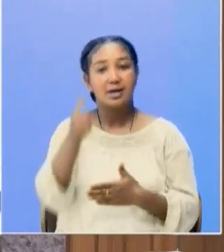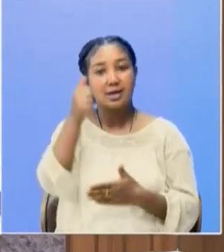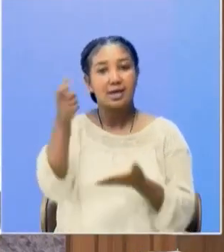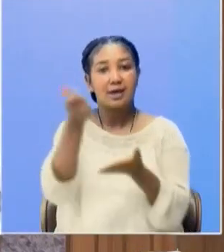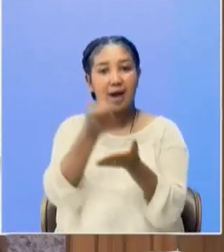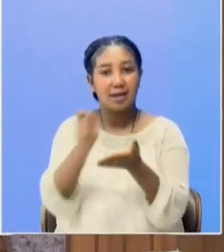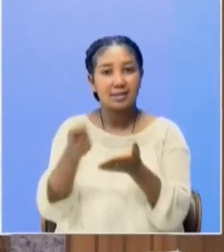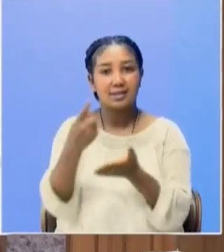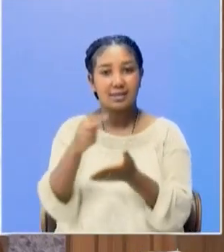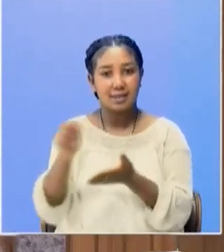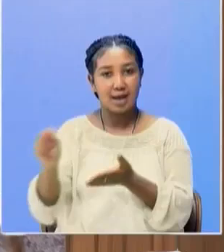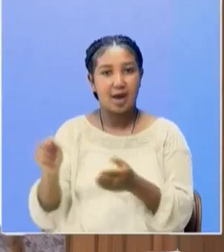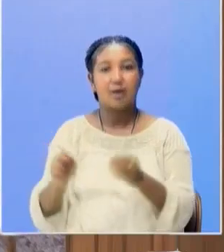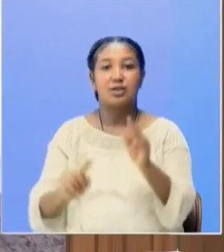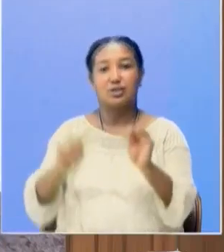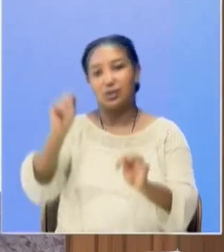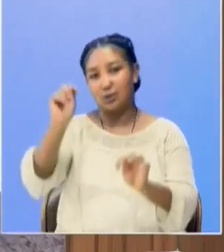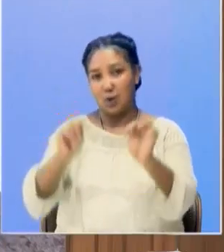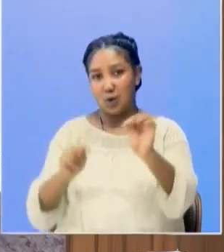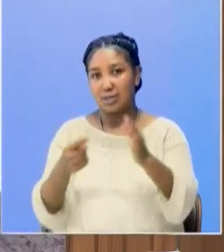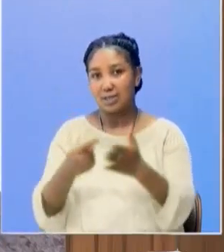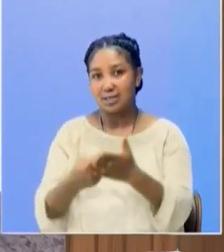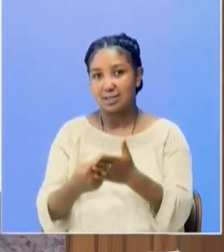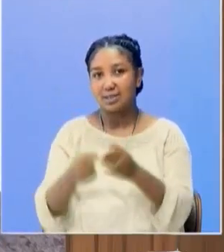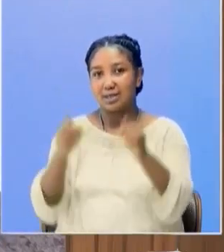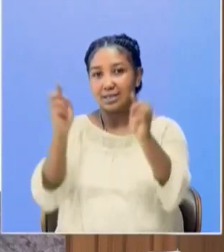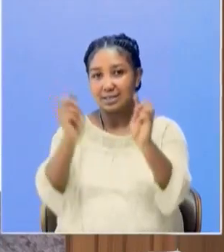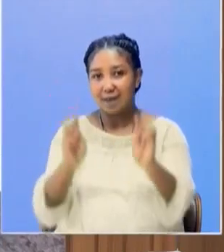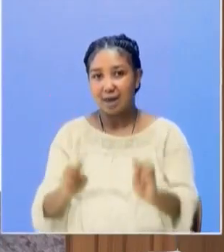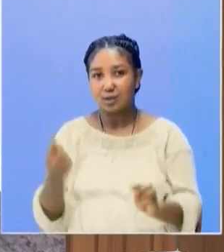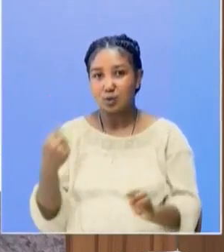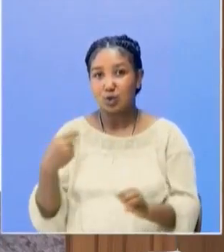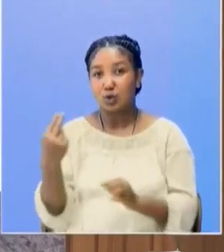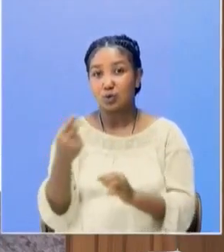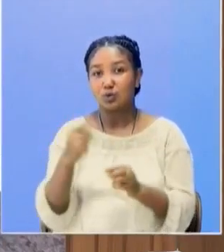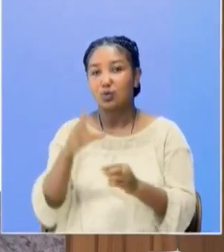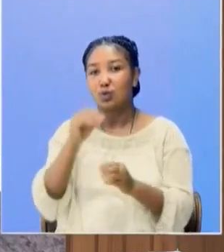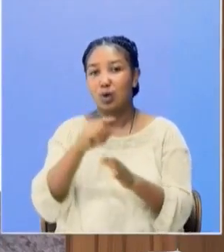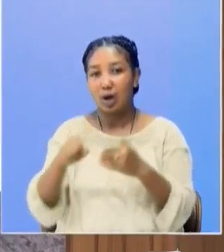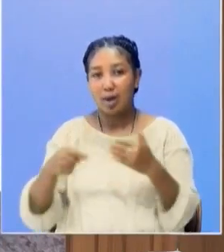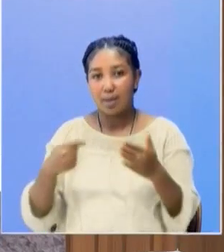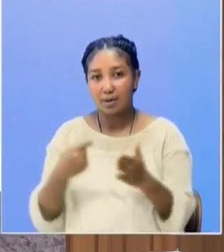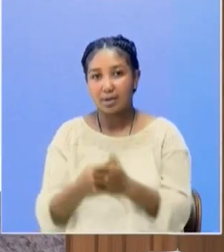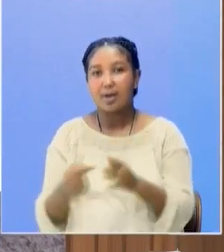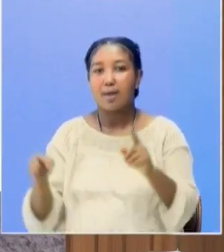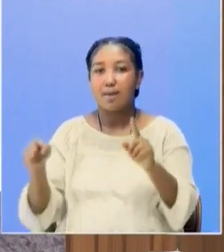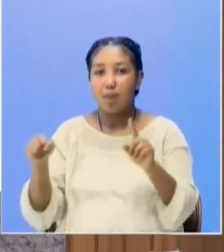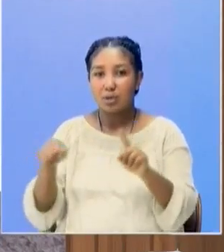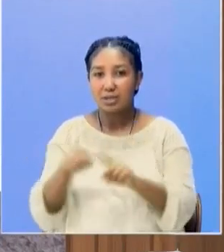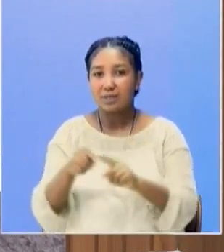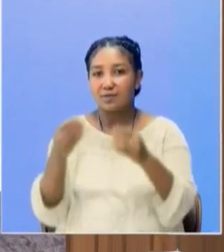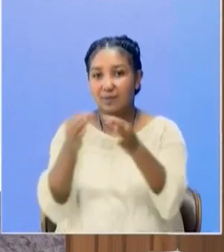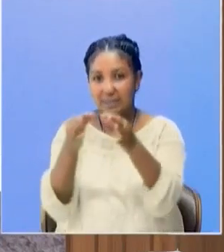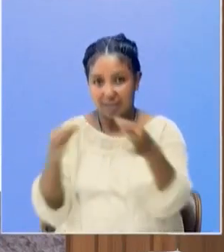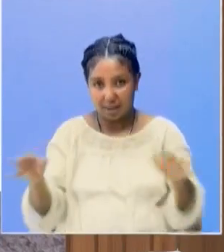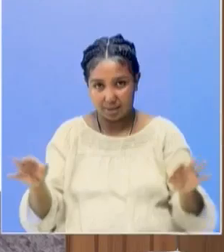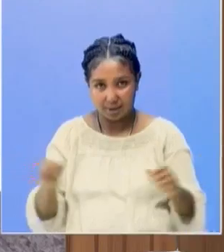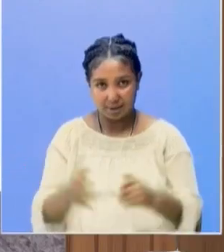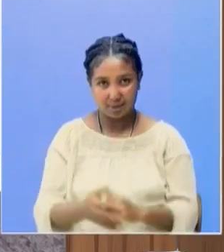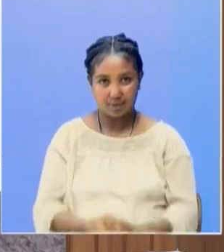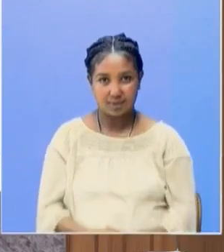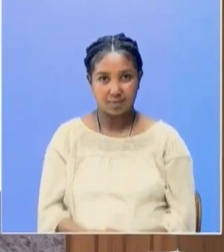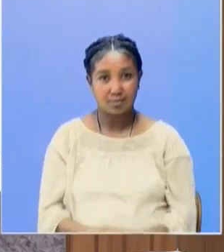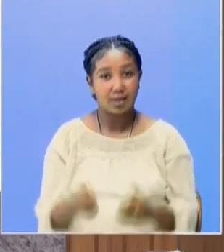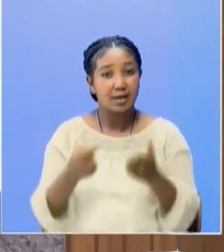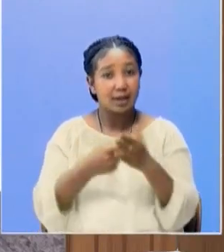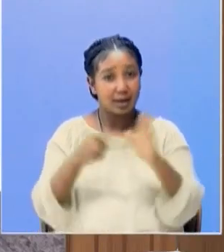writes the story. This is the structure that we use to talk about positive statement. Is